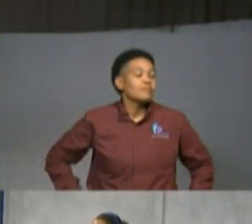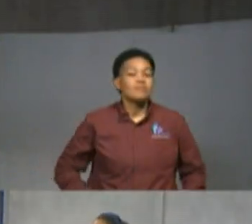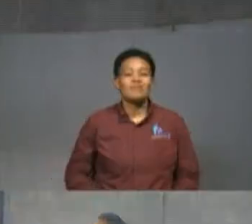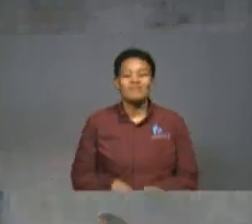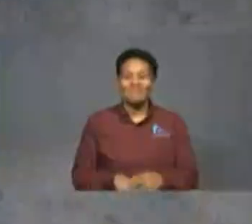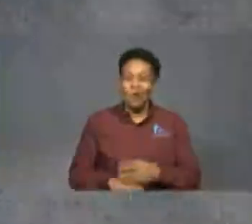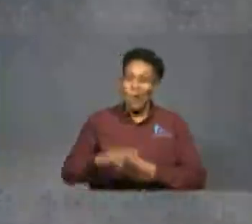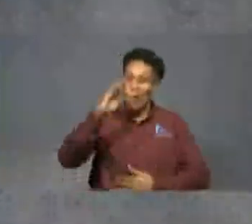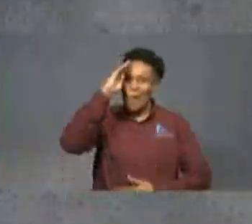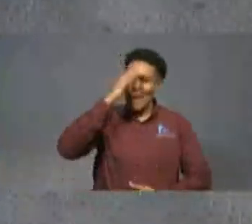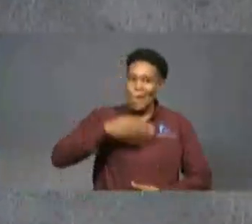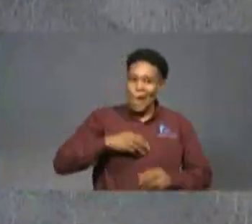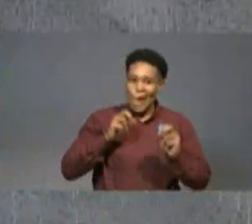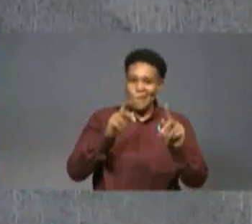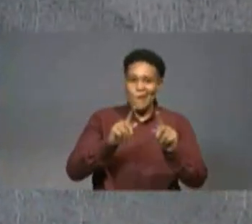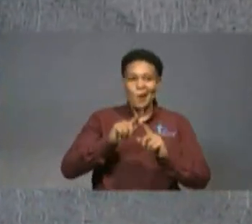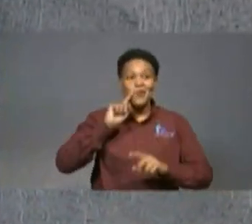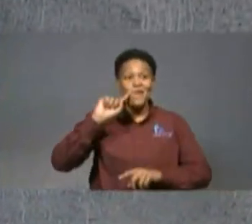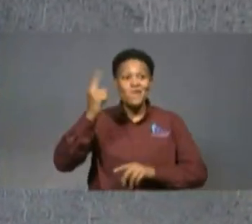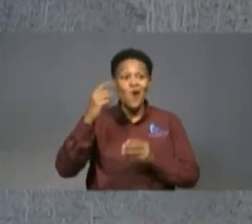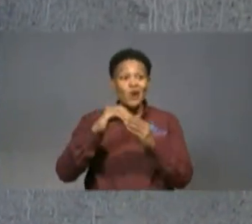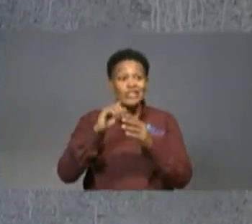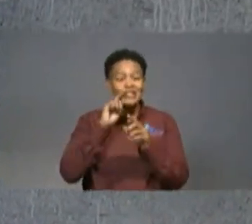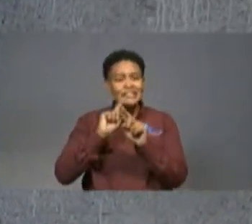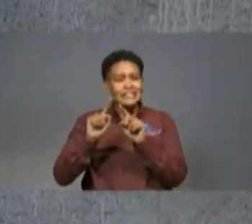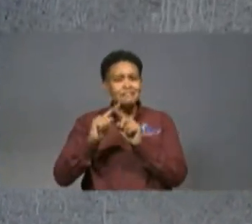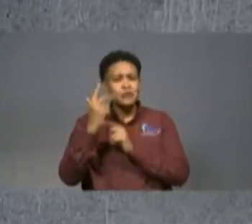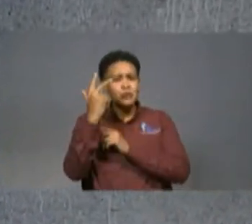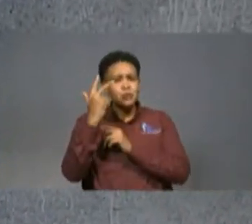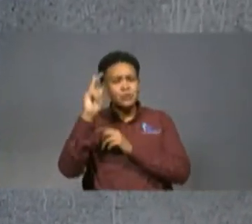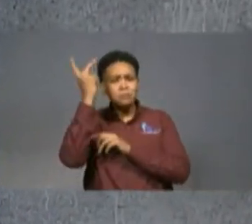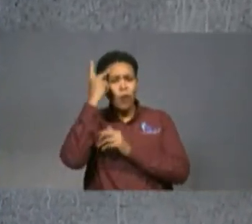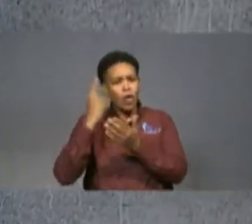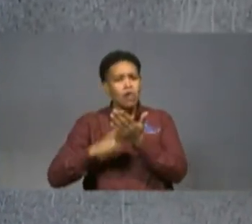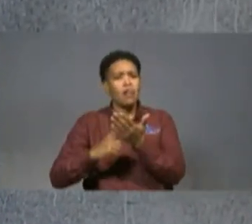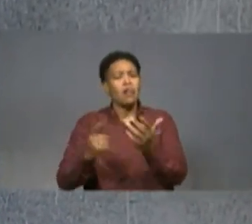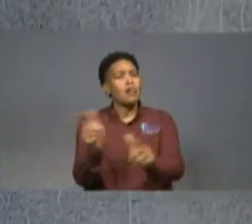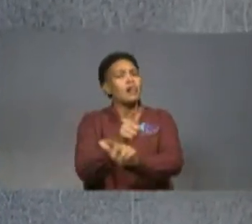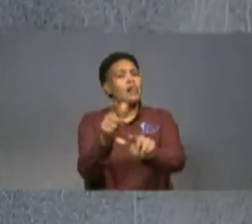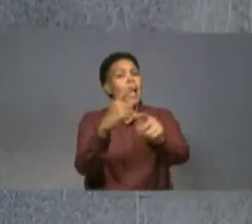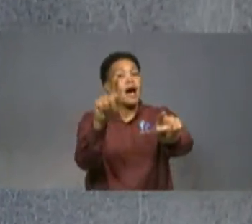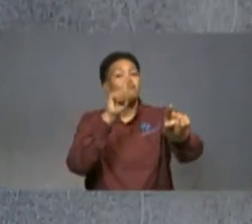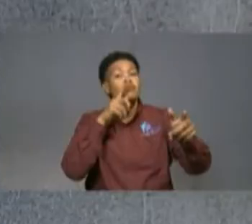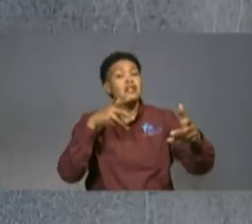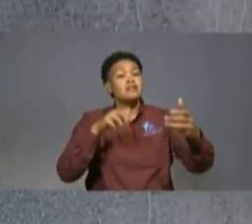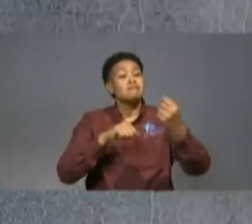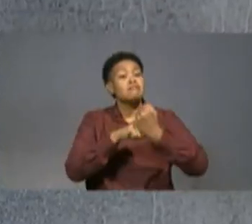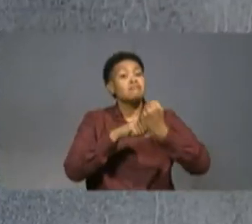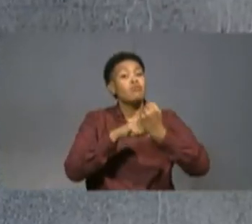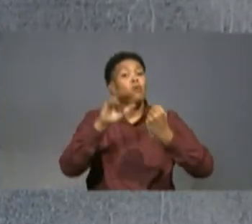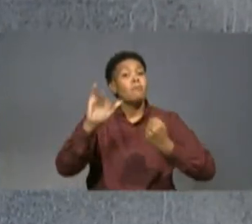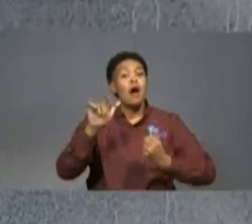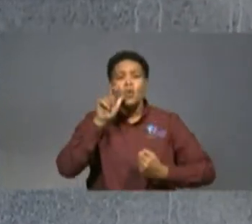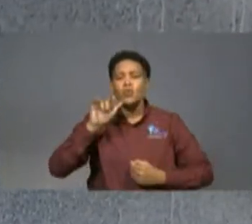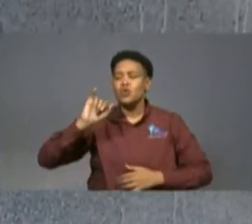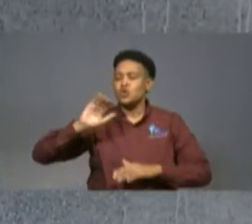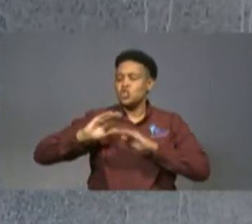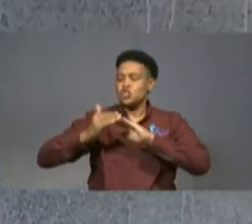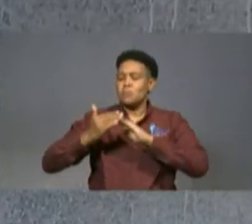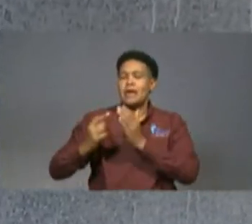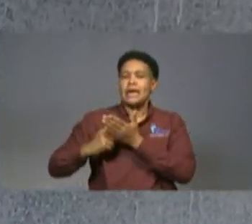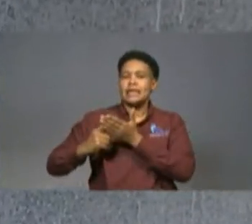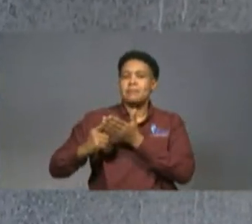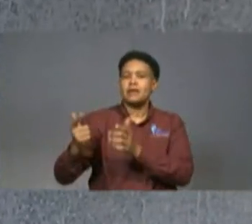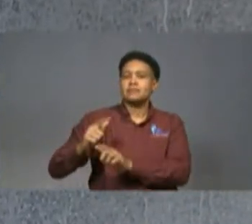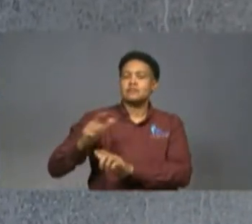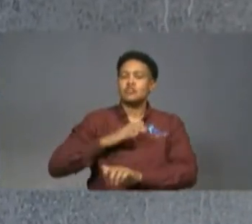And welcome back to the first in a series of 3 political debates being facilitated by the Jamaica Debates Commission. If